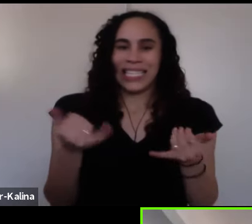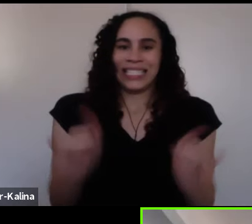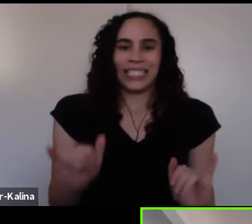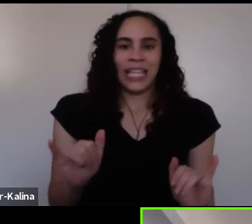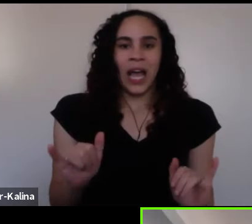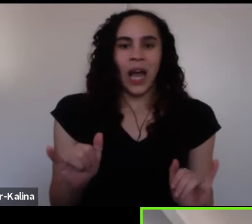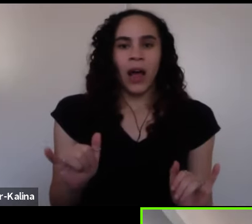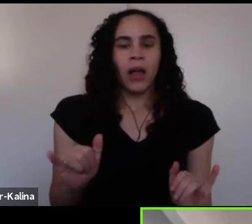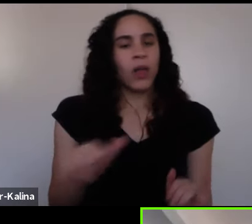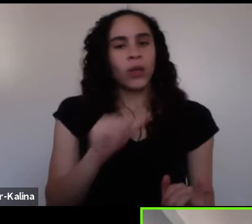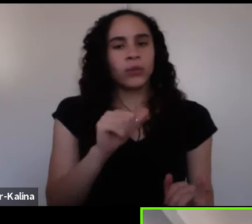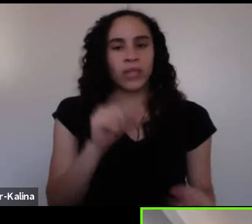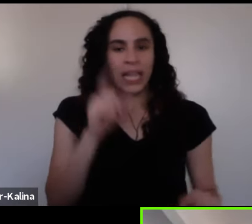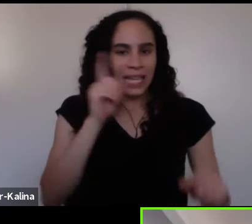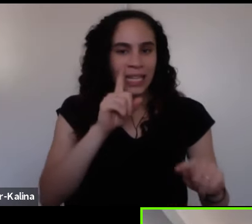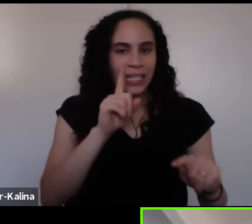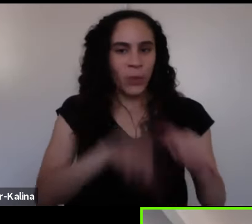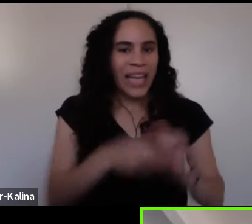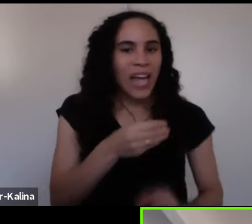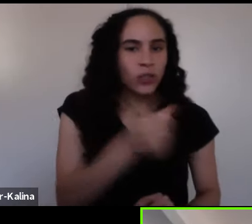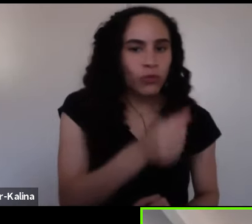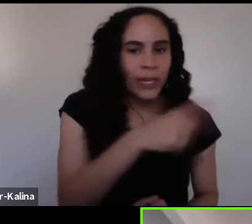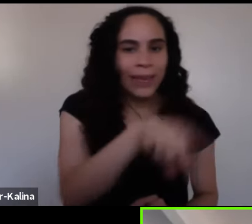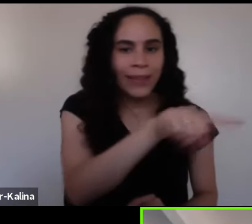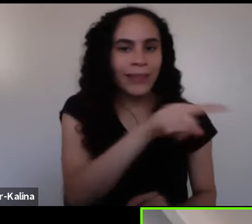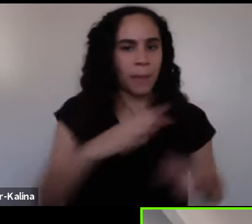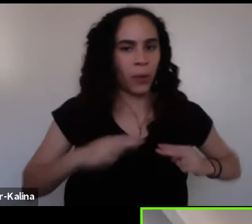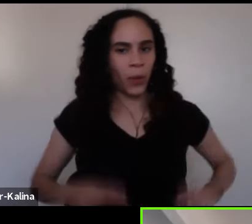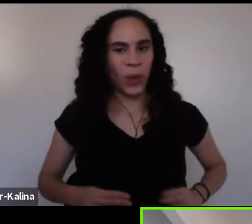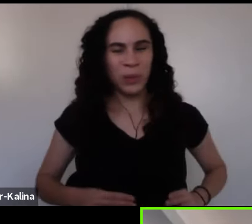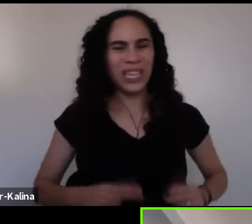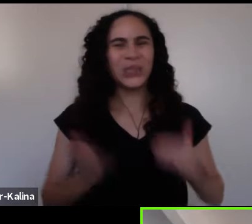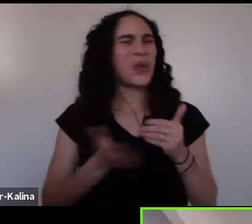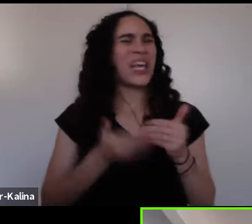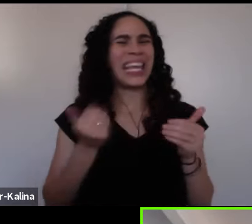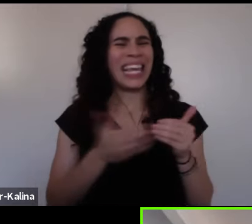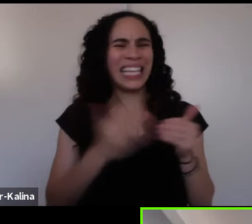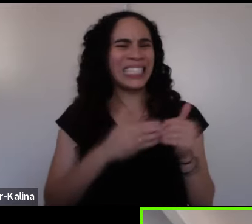many. It's too easy to kill us.